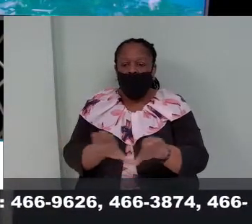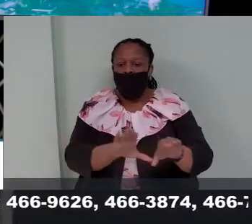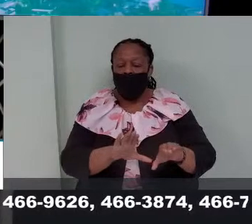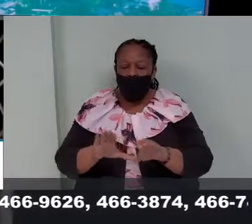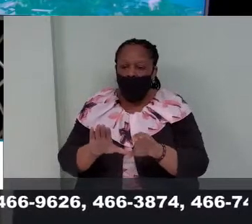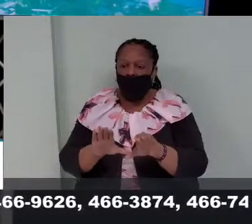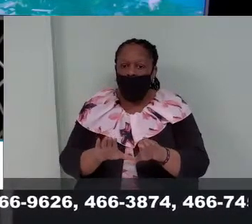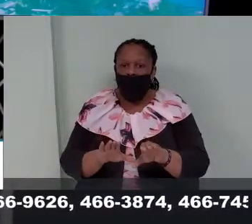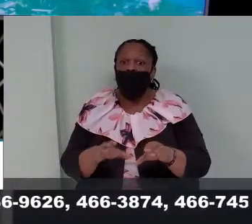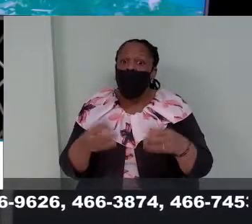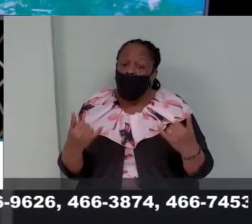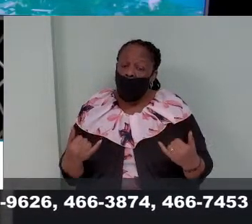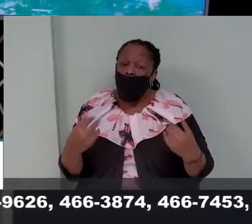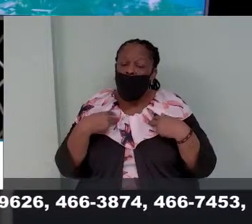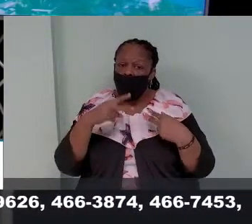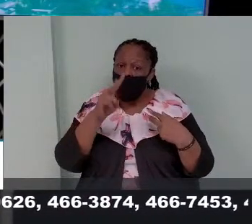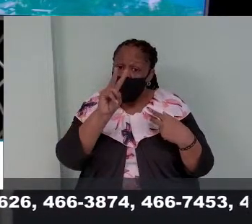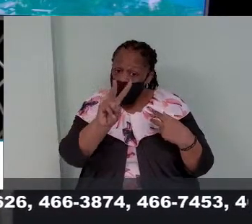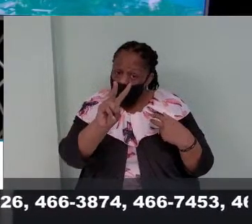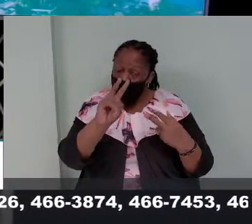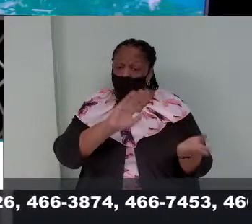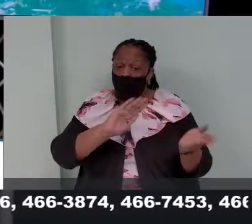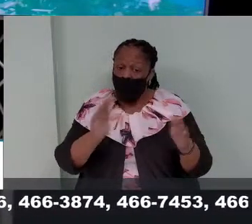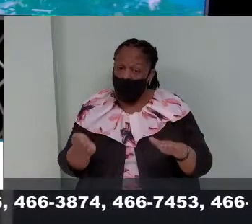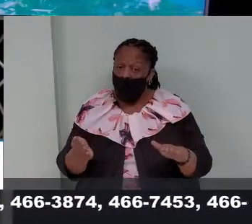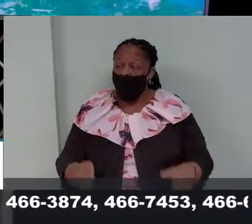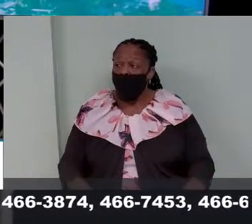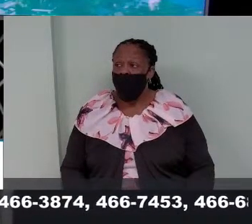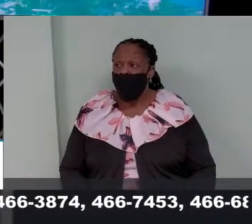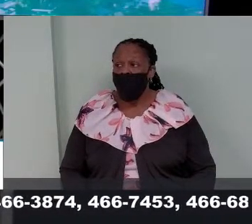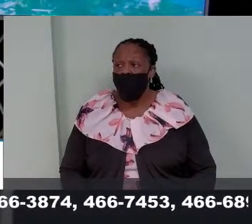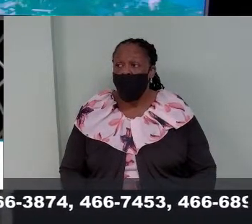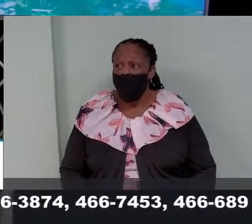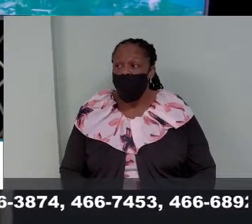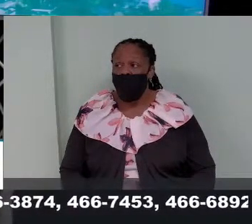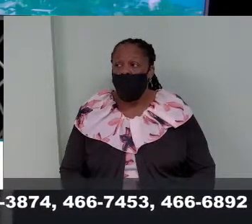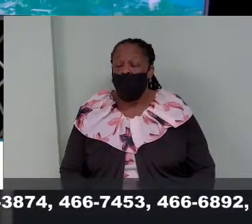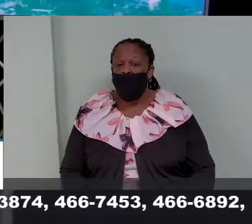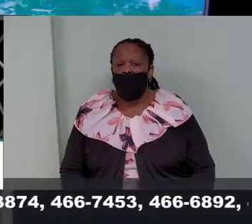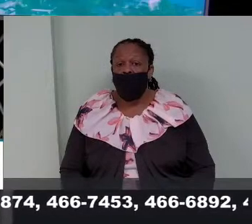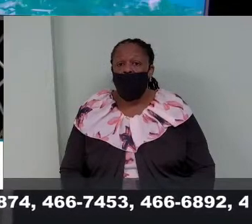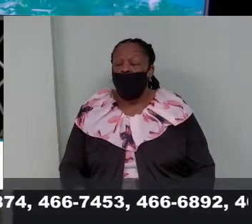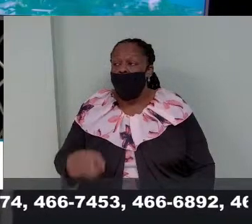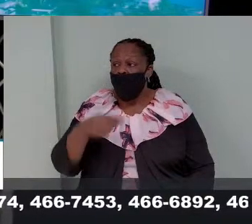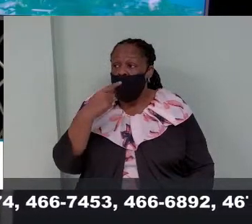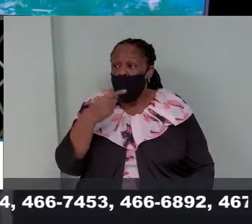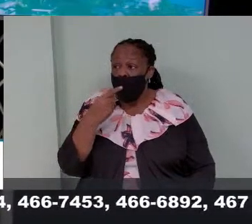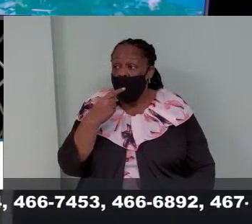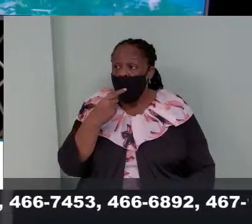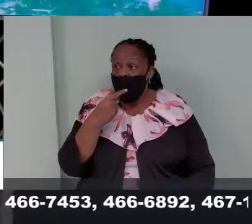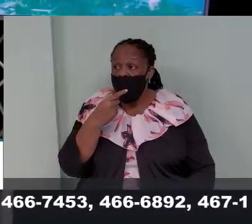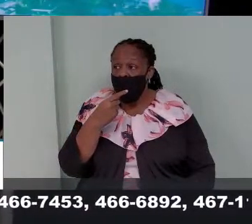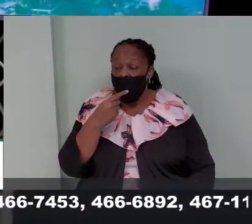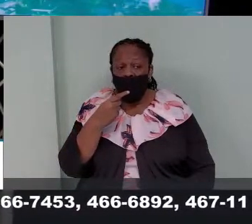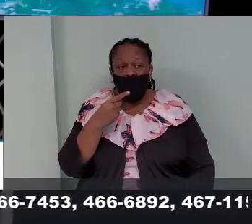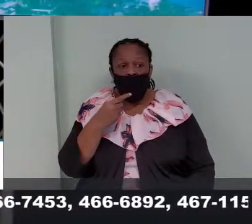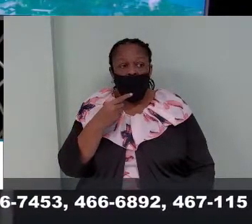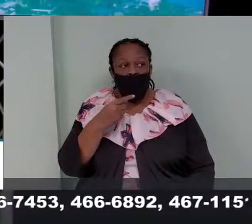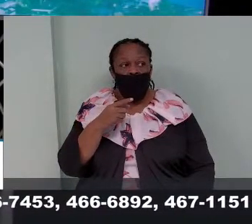deaths. The CMO said at a press conference before we opened our borders that the virus is